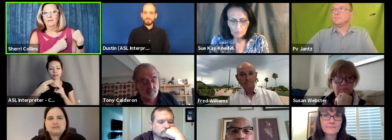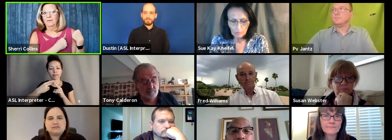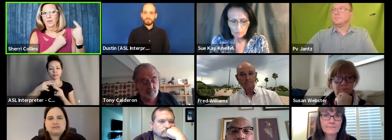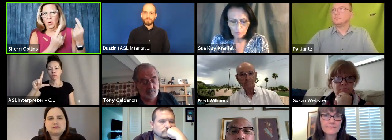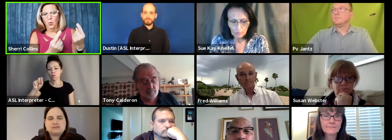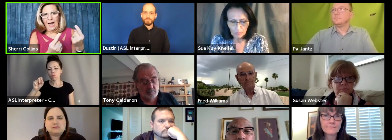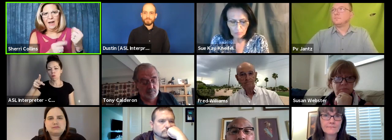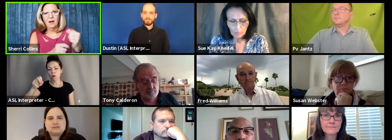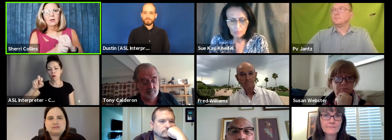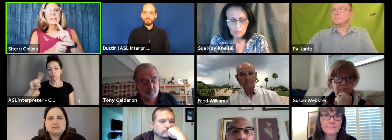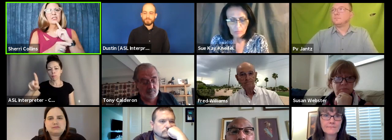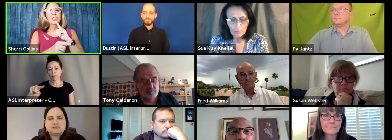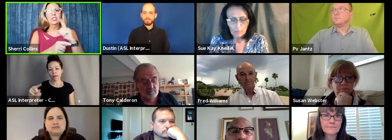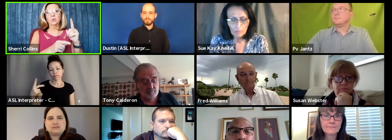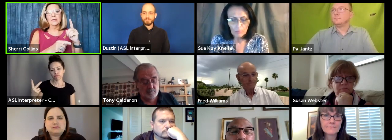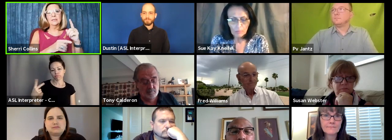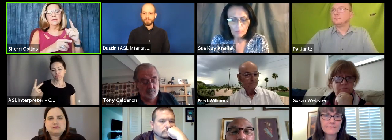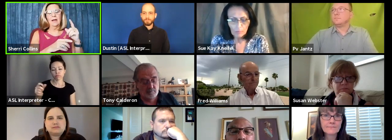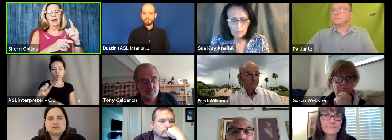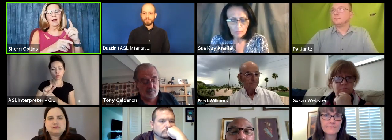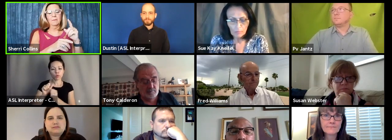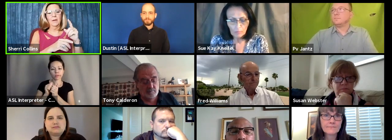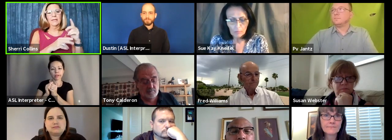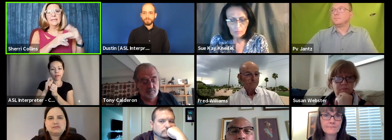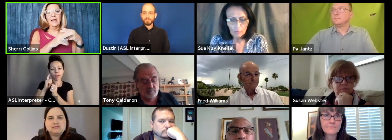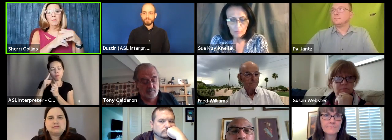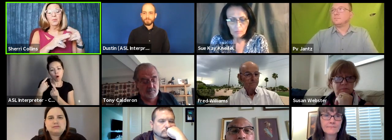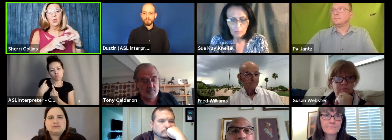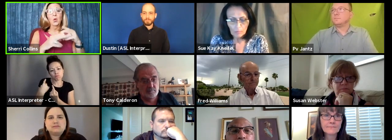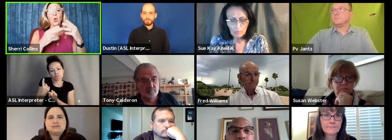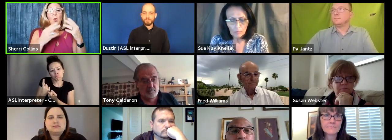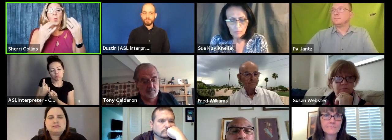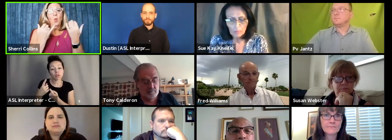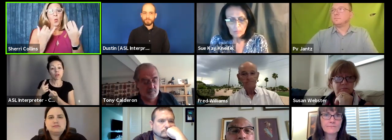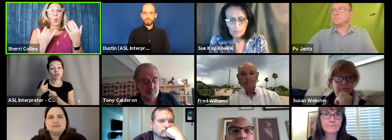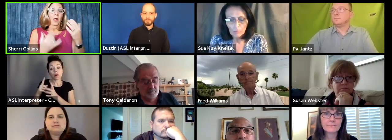with me for a while, and she was a temp